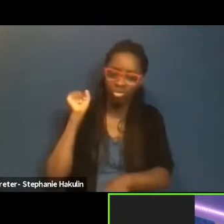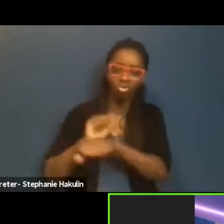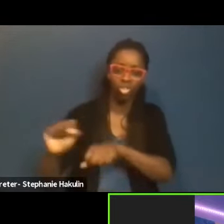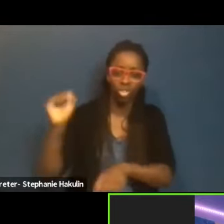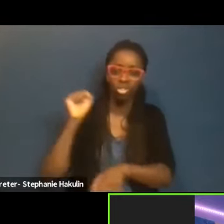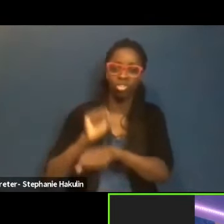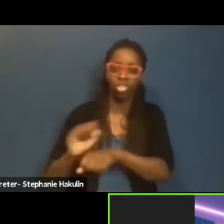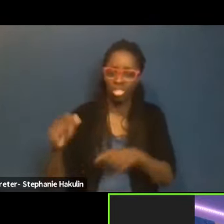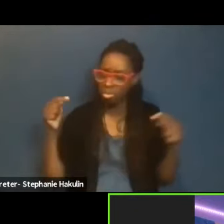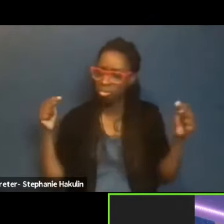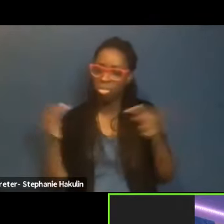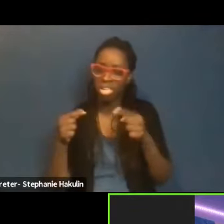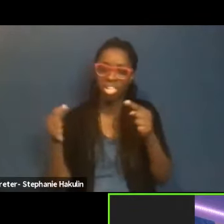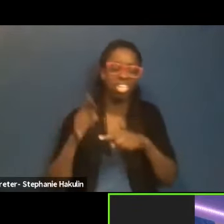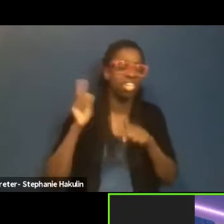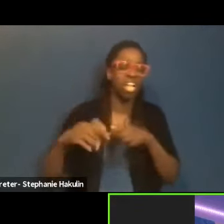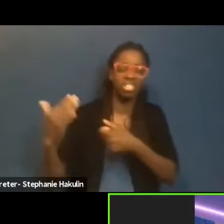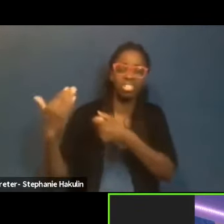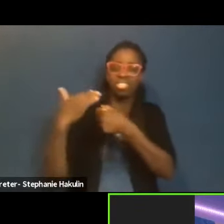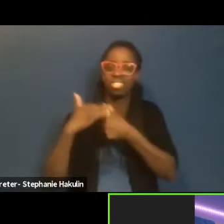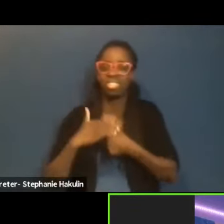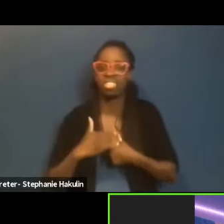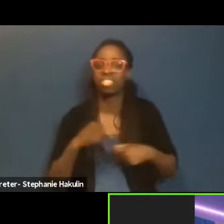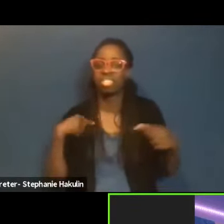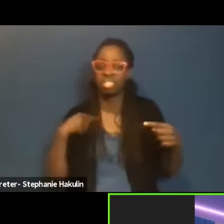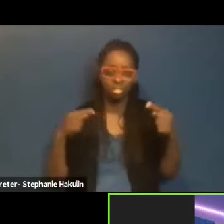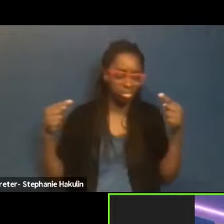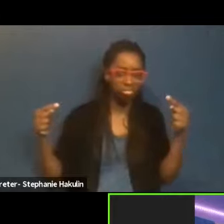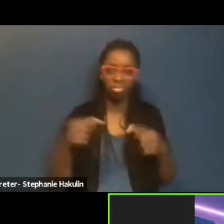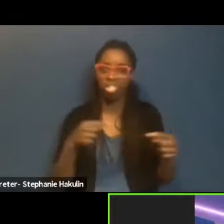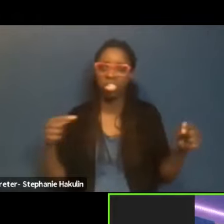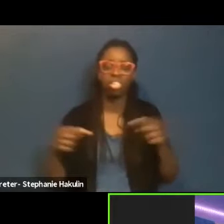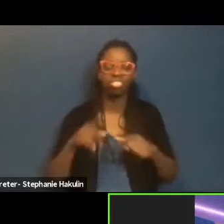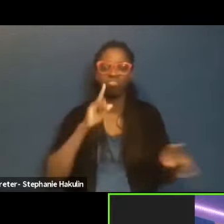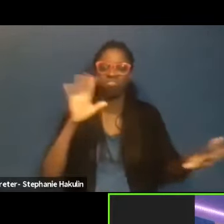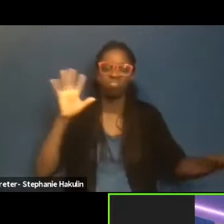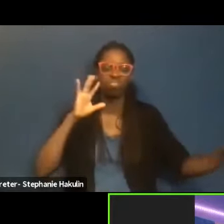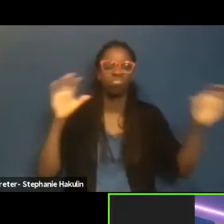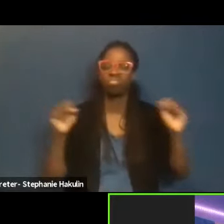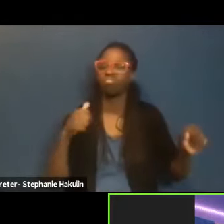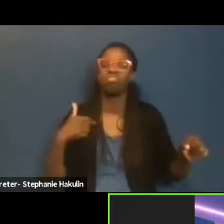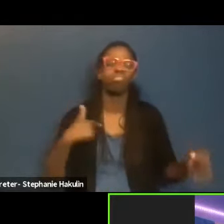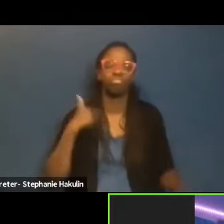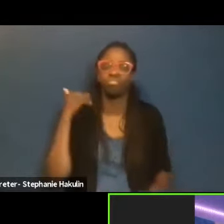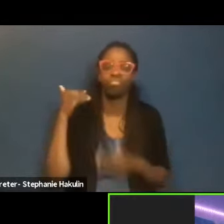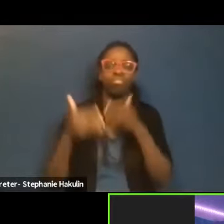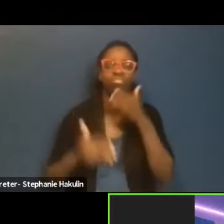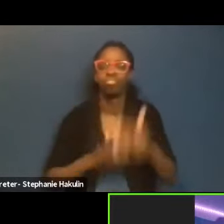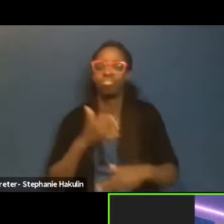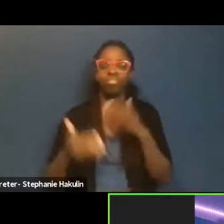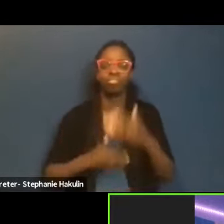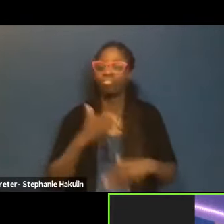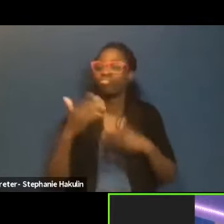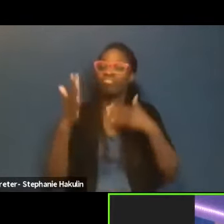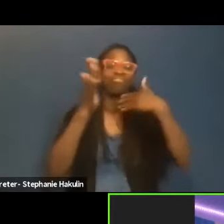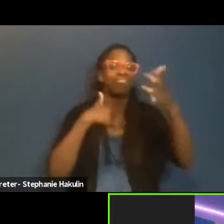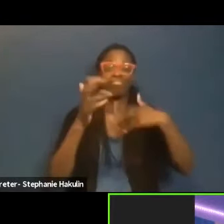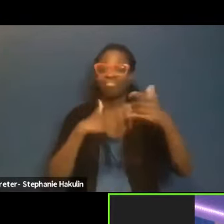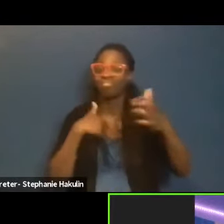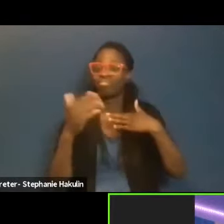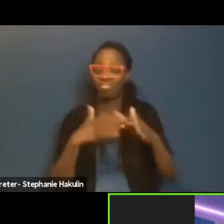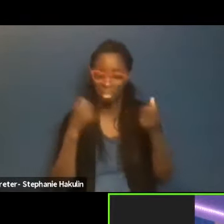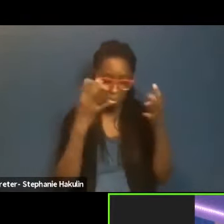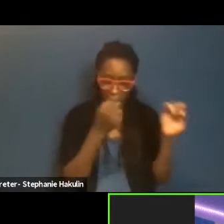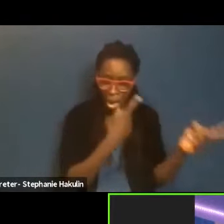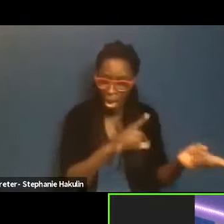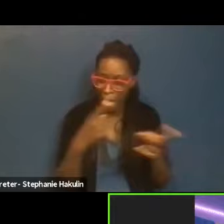and brightest night, we light to light despite these times. Revitalized and truest times. I need a break for my health and I cannot fight